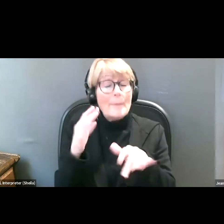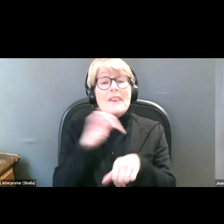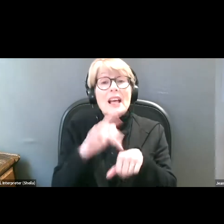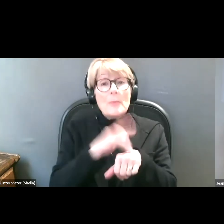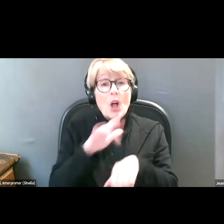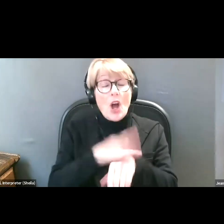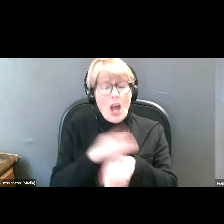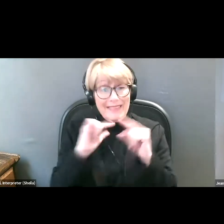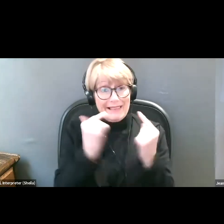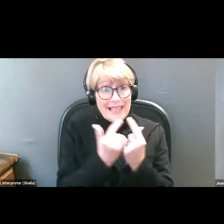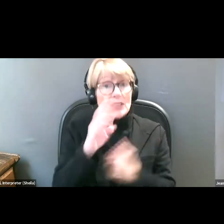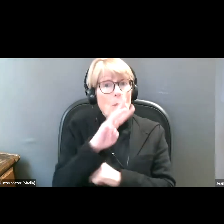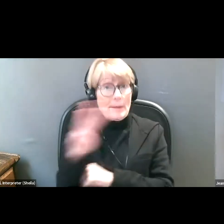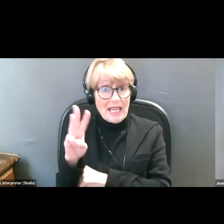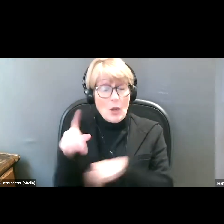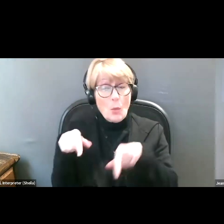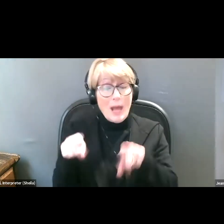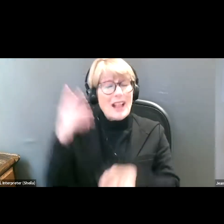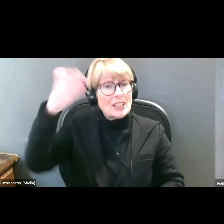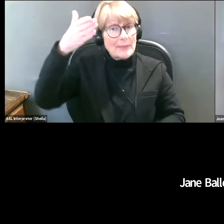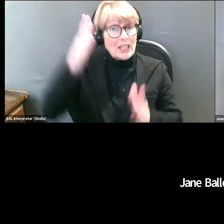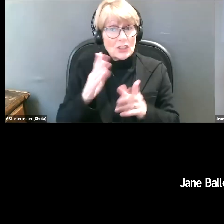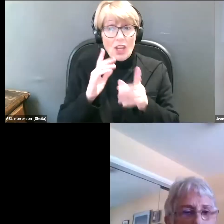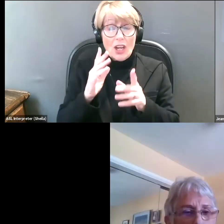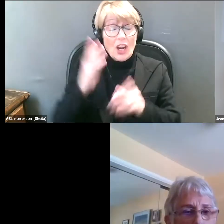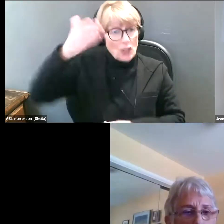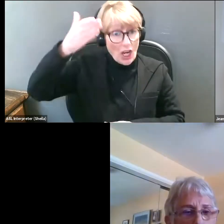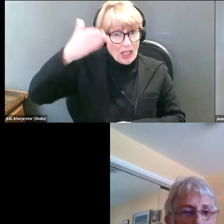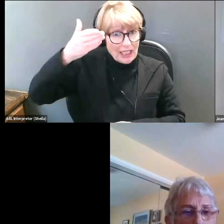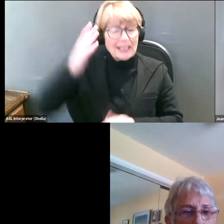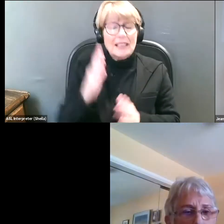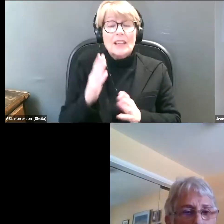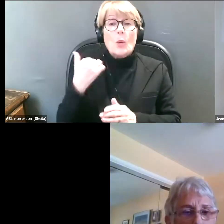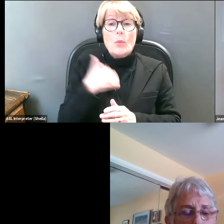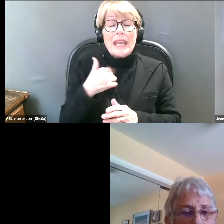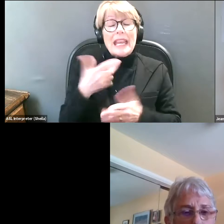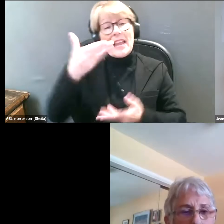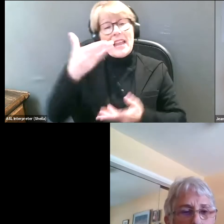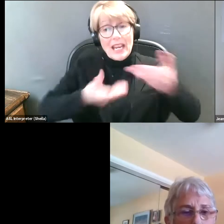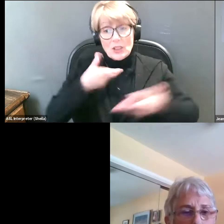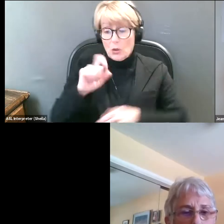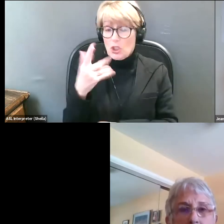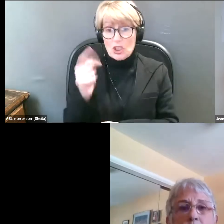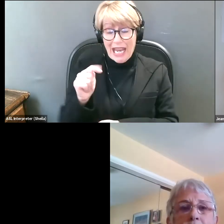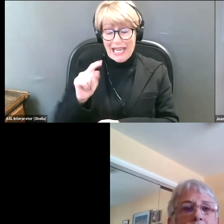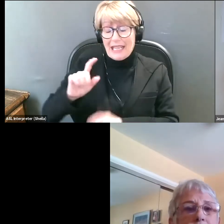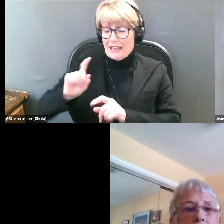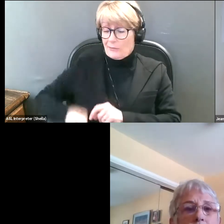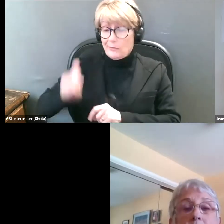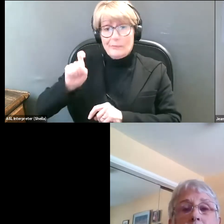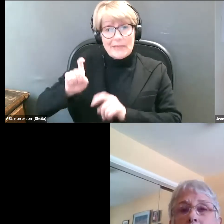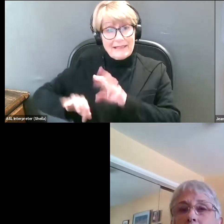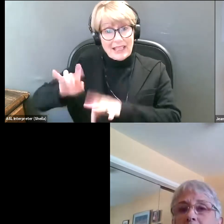website. While our speakers are talking, we invite you to click on chat at the bottom of your screen and type in your own